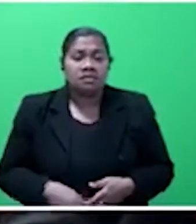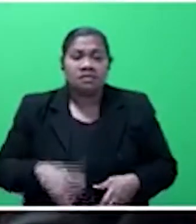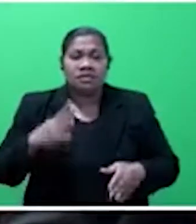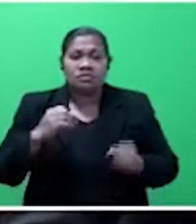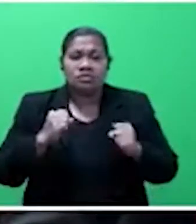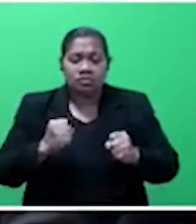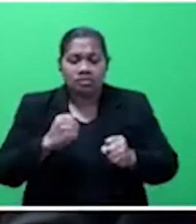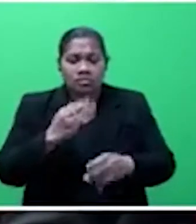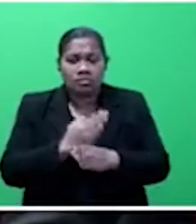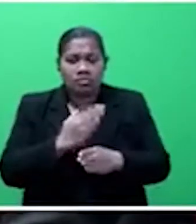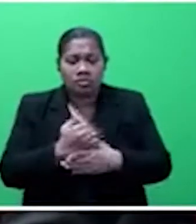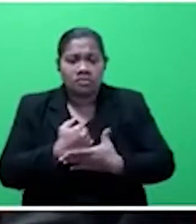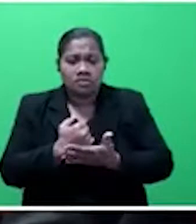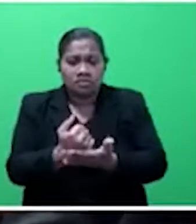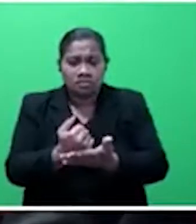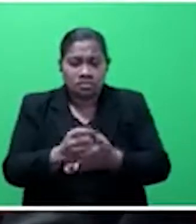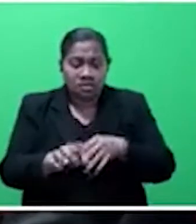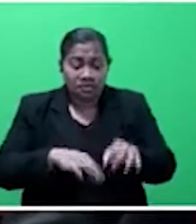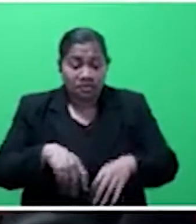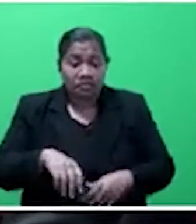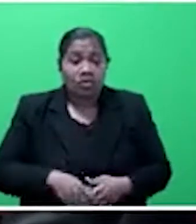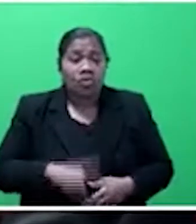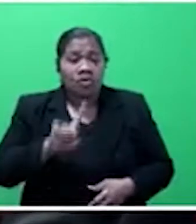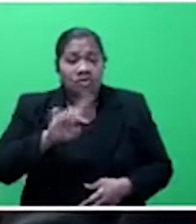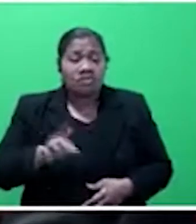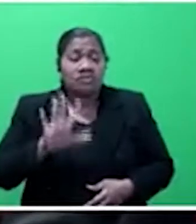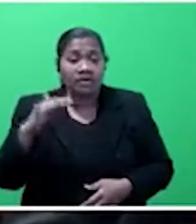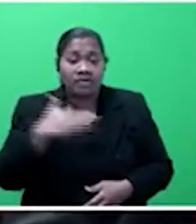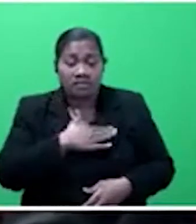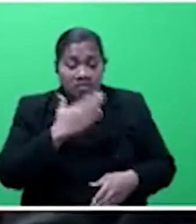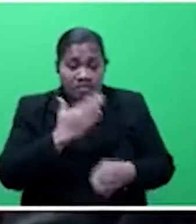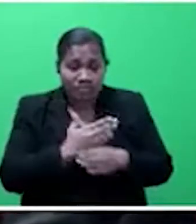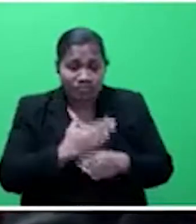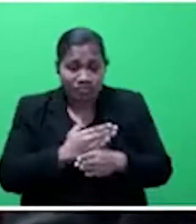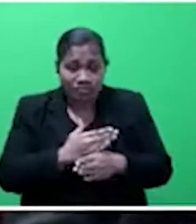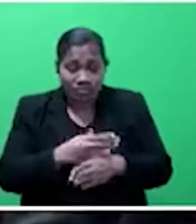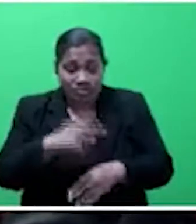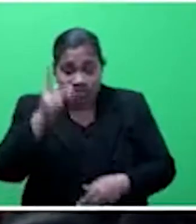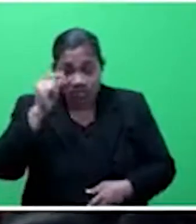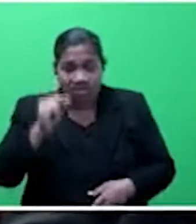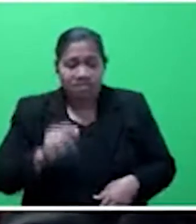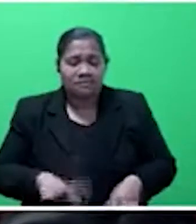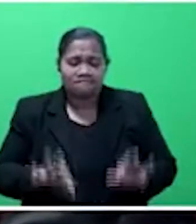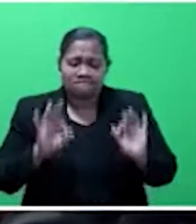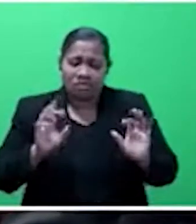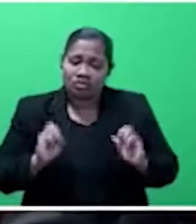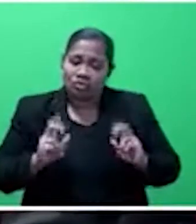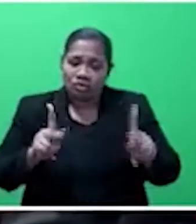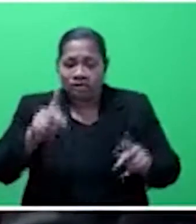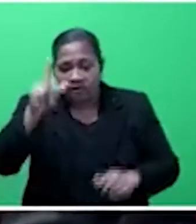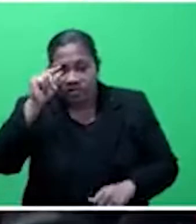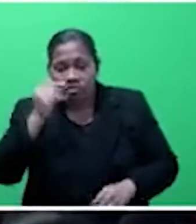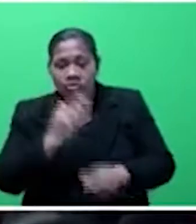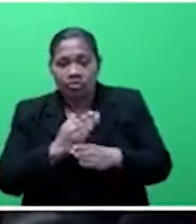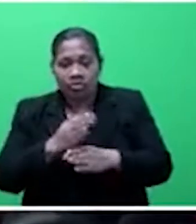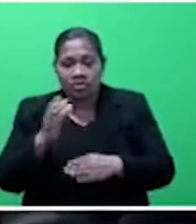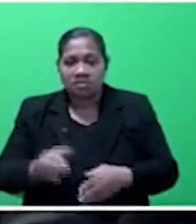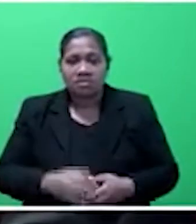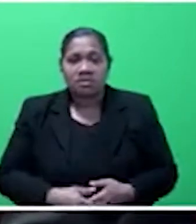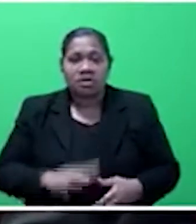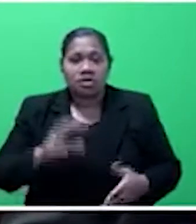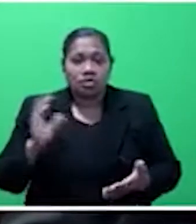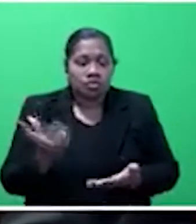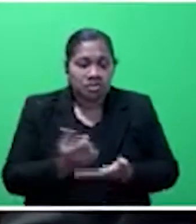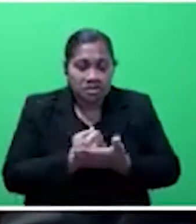for 1,500 out-of-work Fijian is an excellent opportunity for our Fijian workers to secure employment, at the same